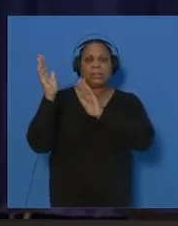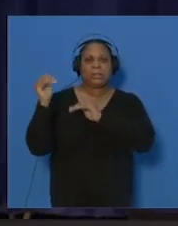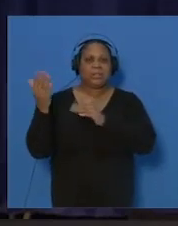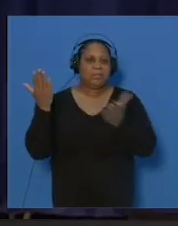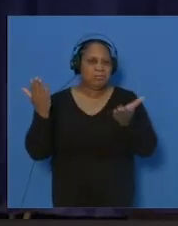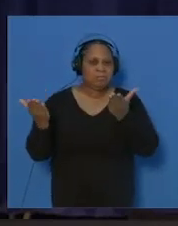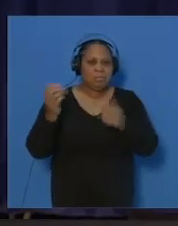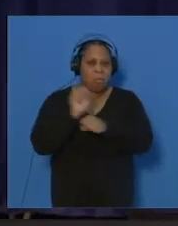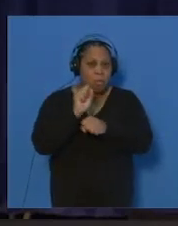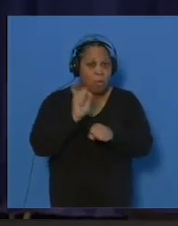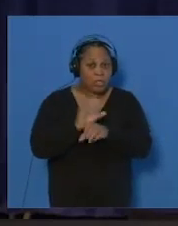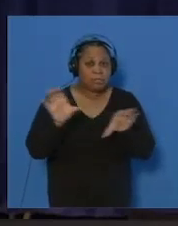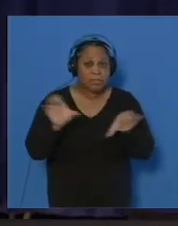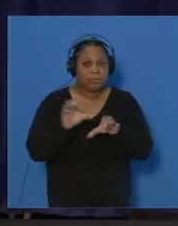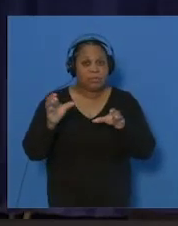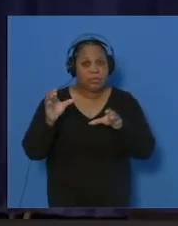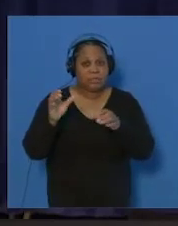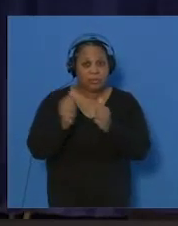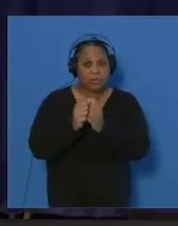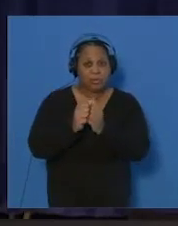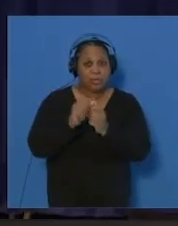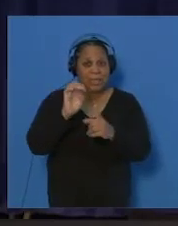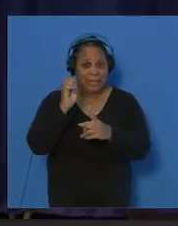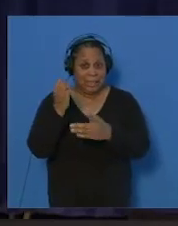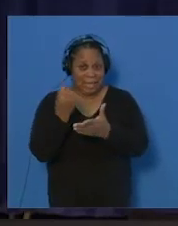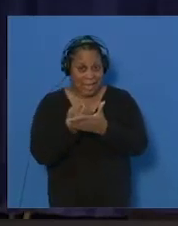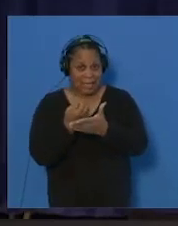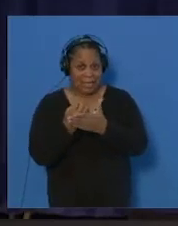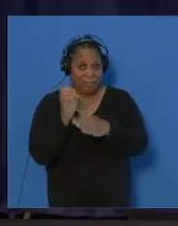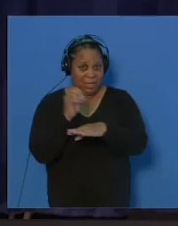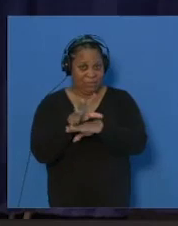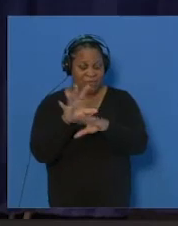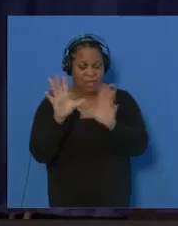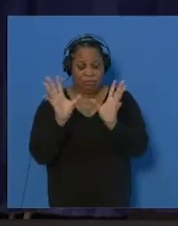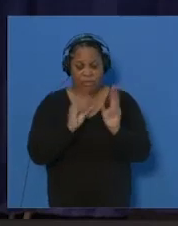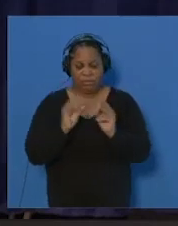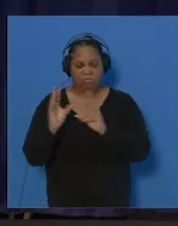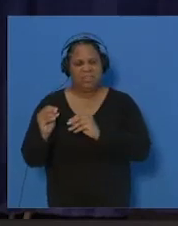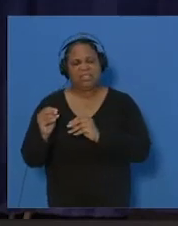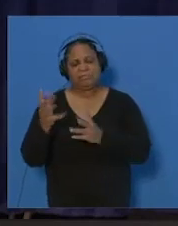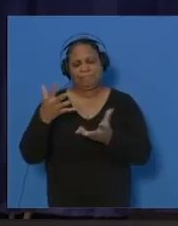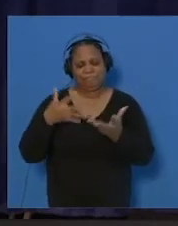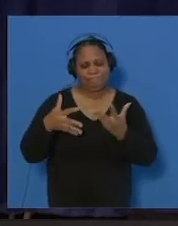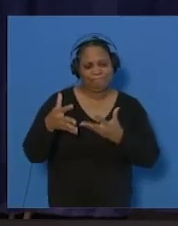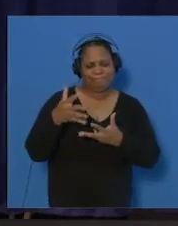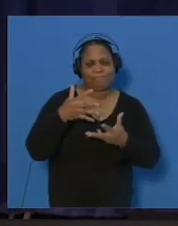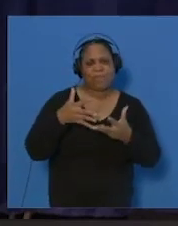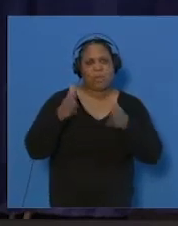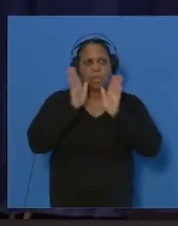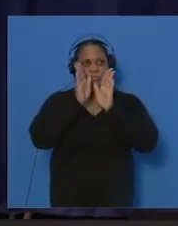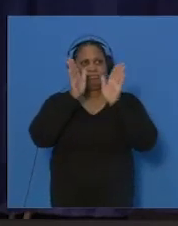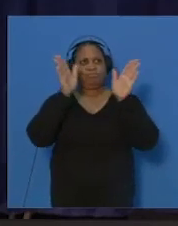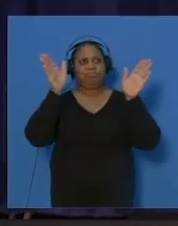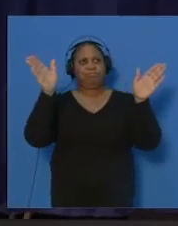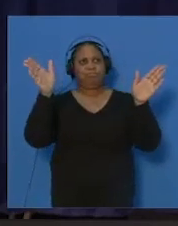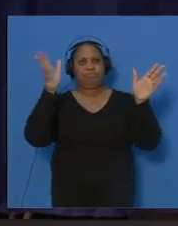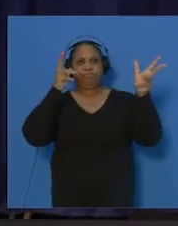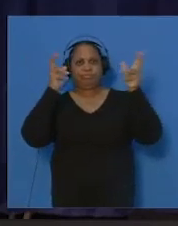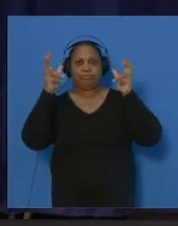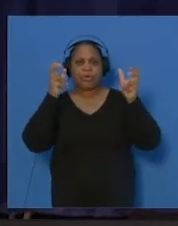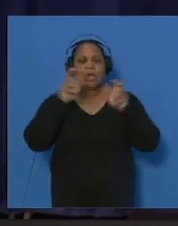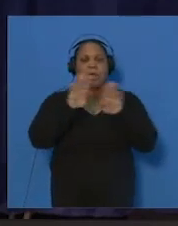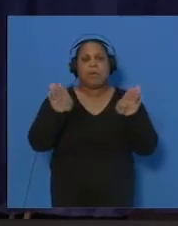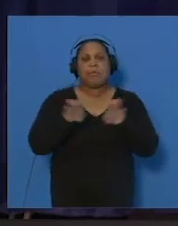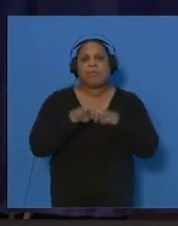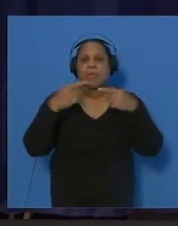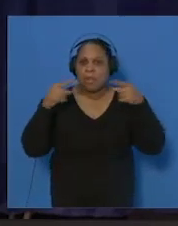work that's going to be done by the Economic Advisory Committee. And I want to socialize that kind of thinking with the broader Bermuda public. What I want